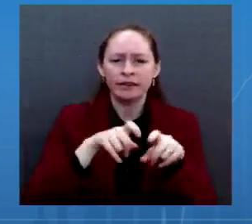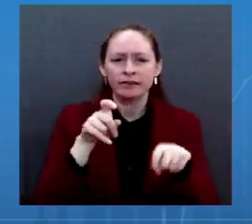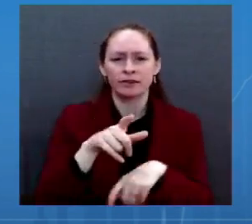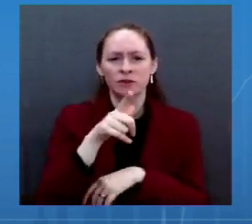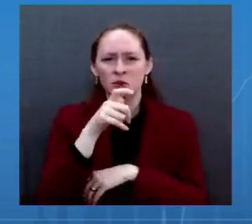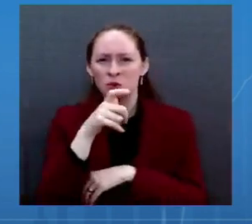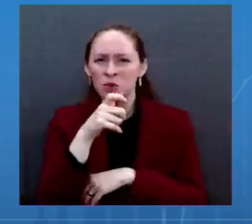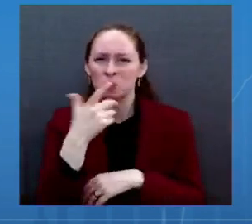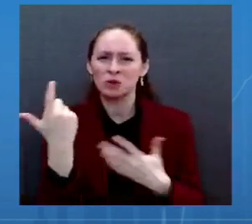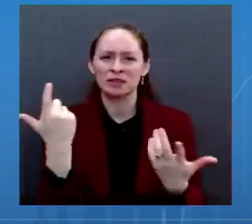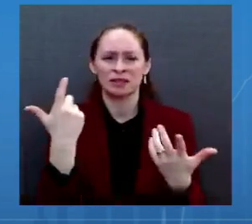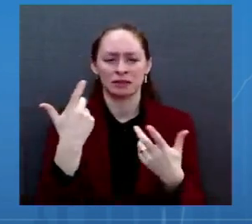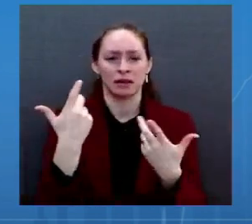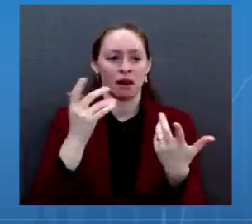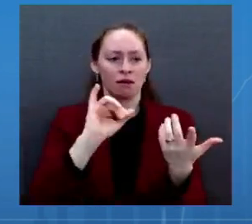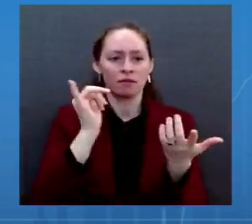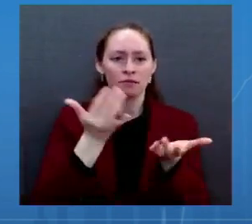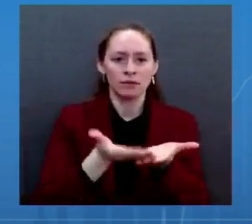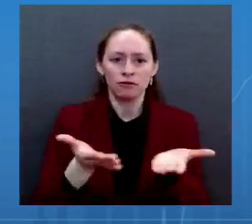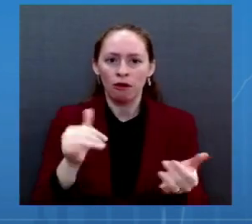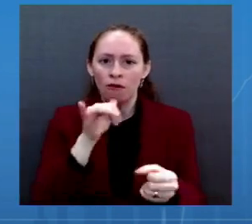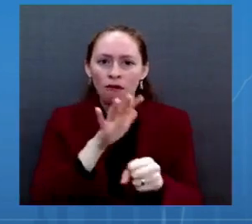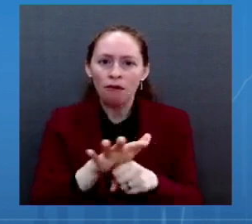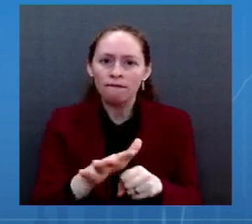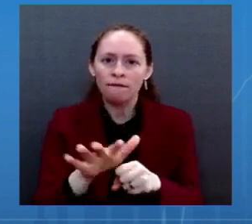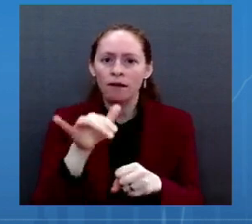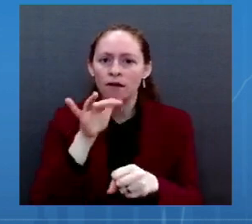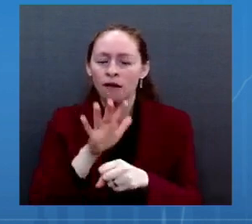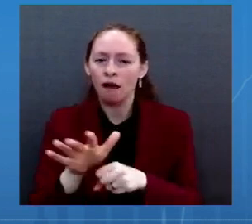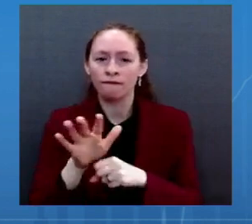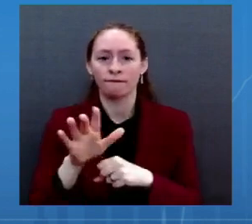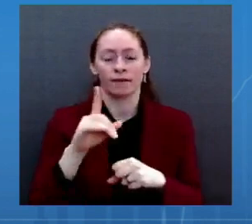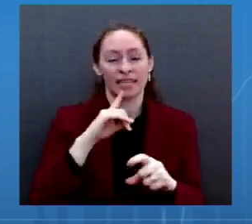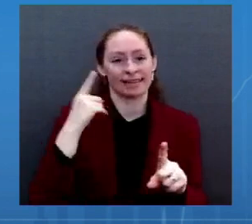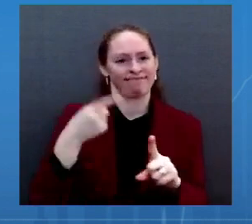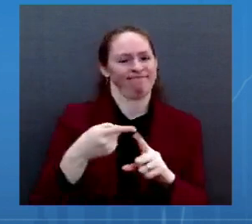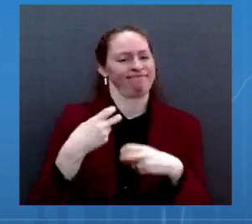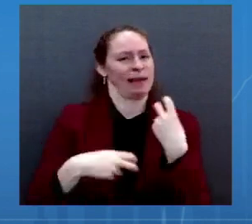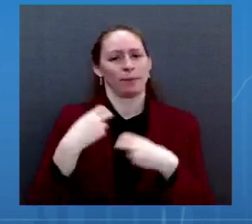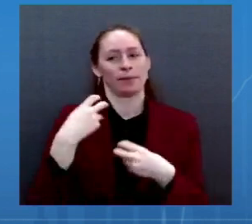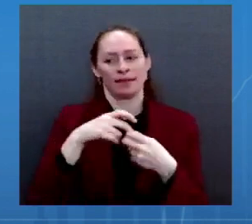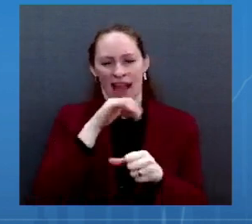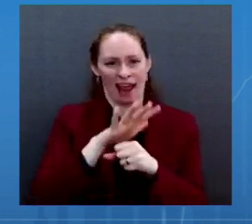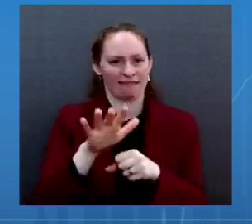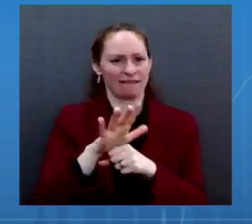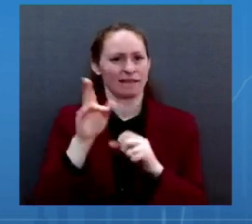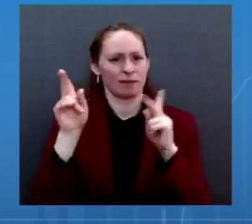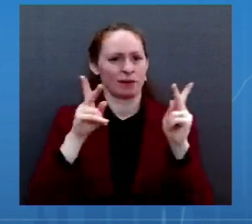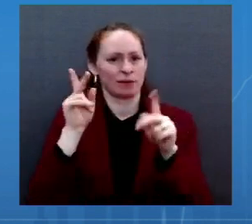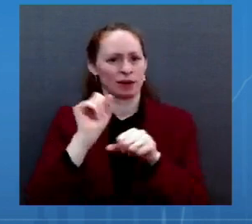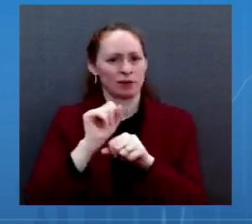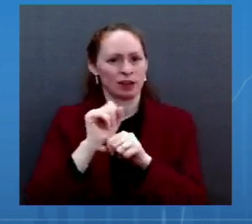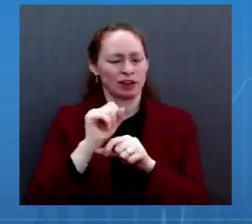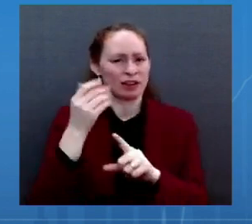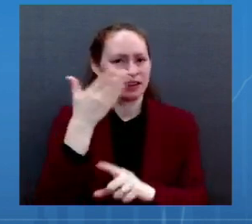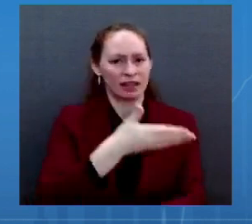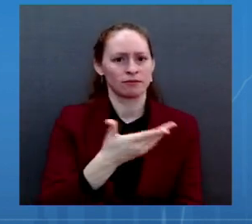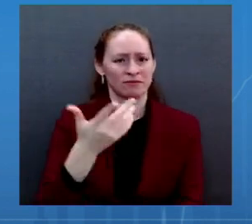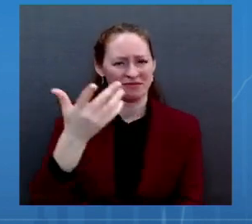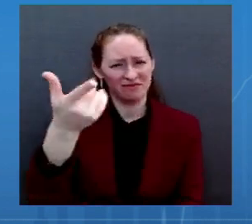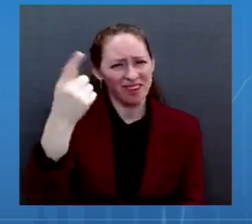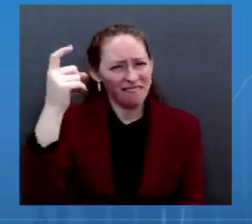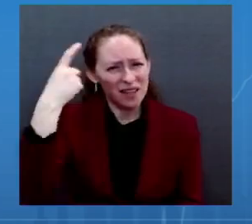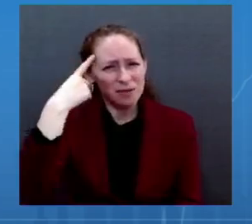to ask, what, if anything, can the federal government do to alleviate staffing issues at labs before turnaround times continue to